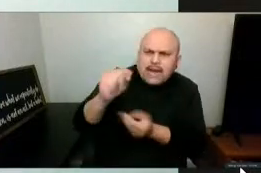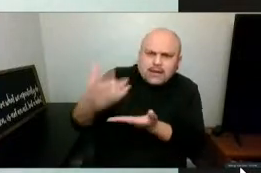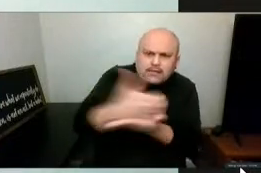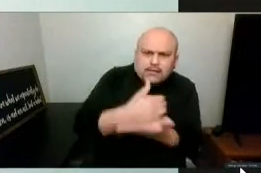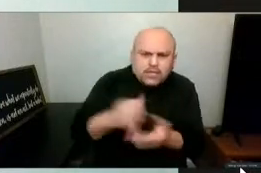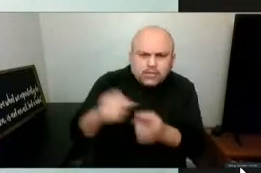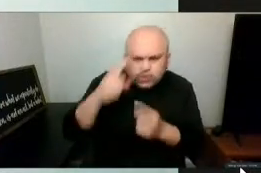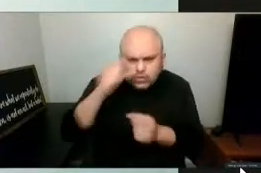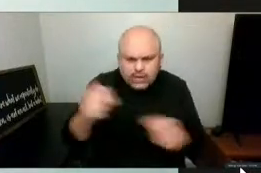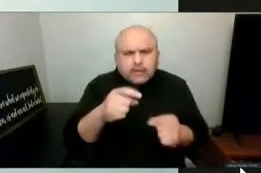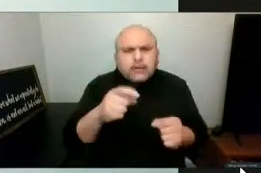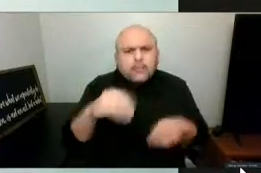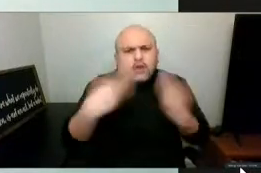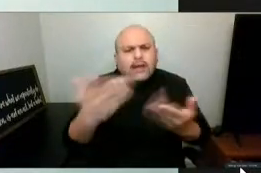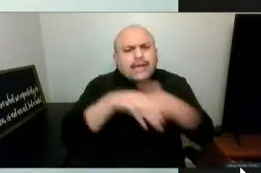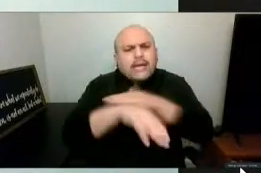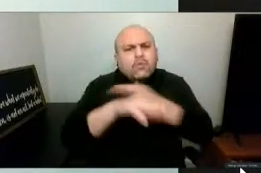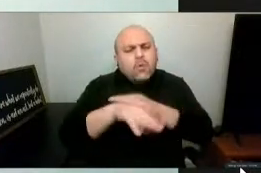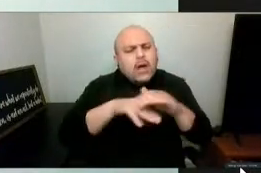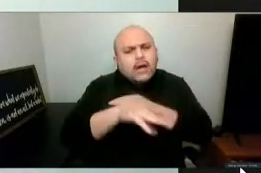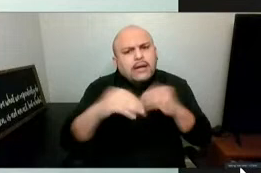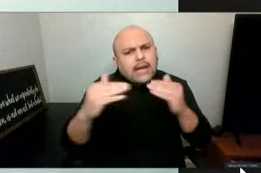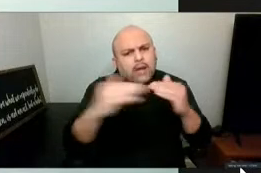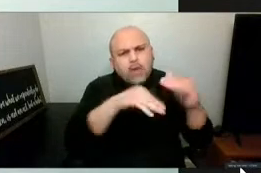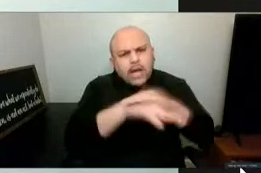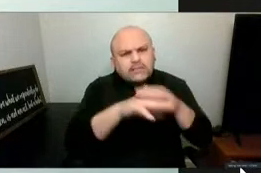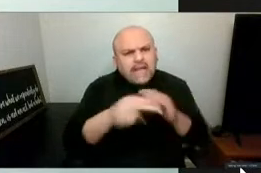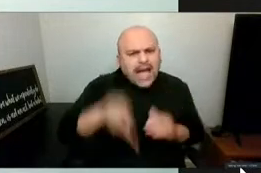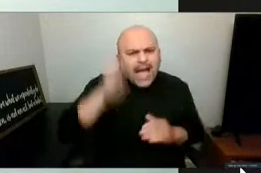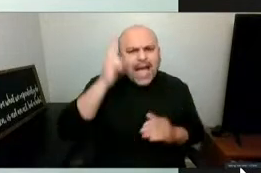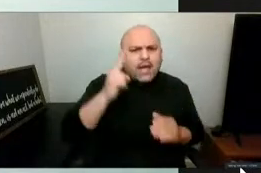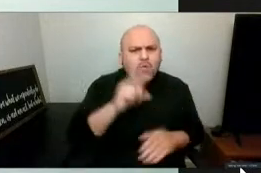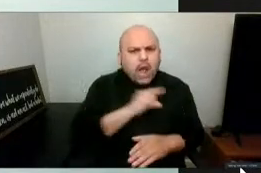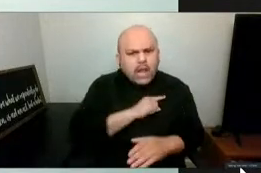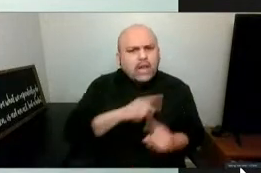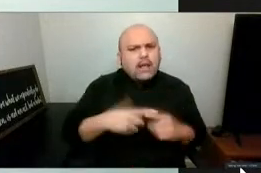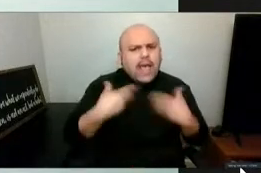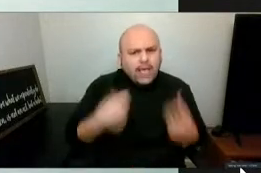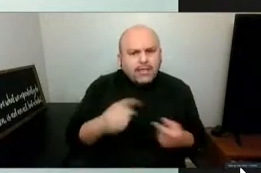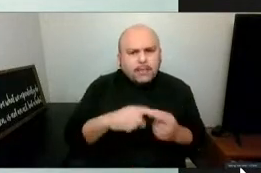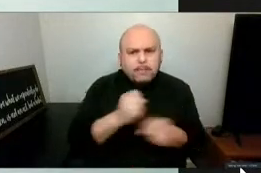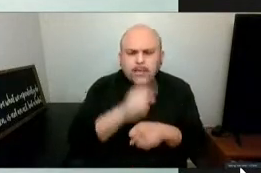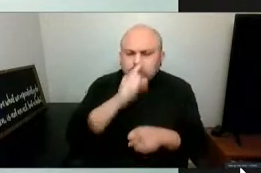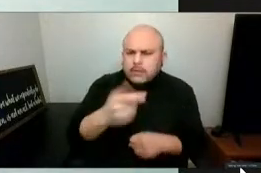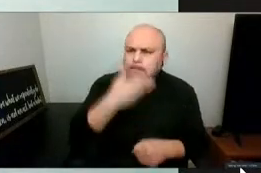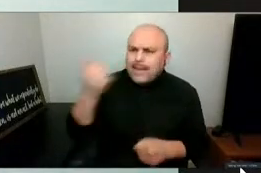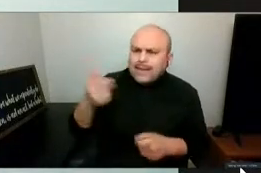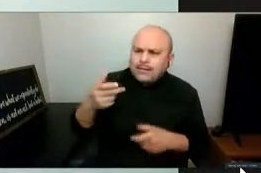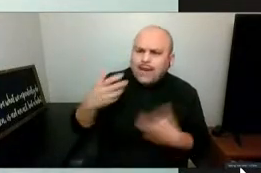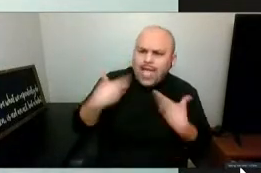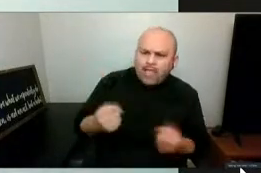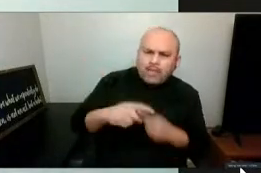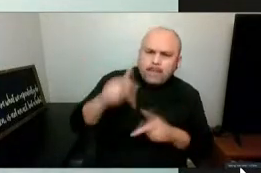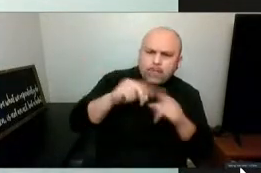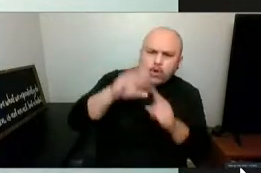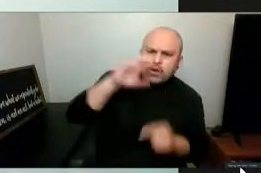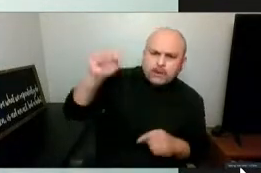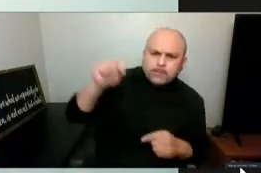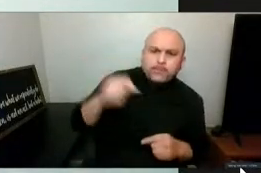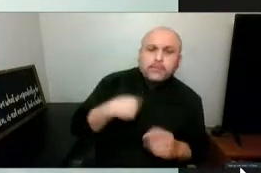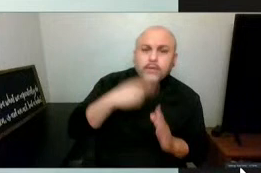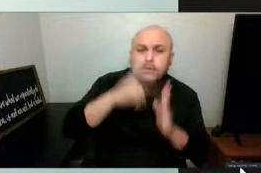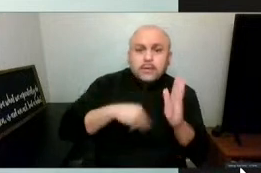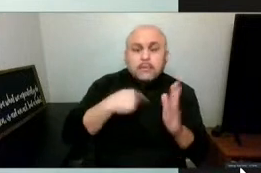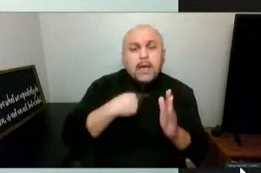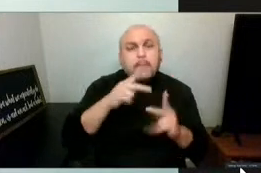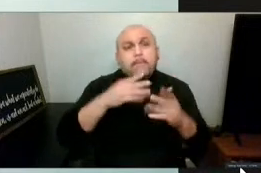access to high quality healthcare, control costs, and ensure better health for the people of Connecticut. I'm not going to read my full public comment that I submitted